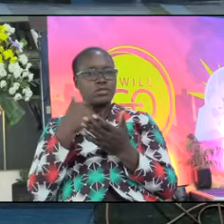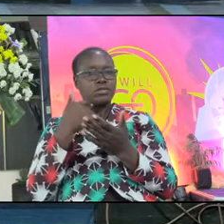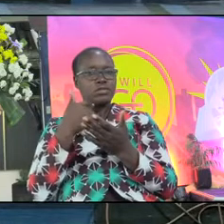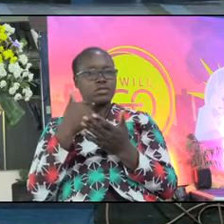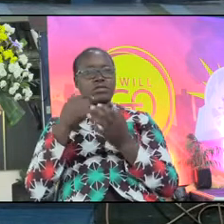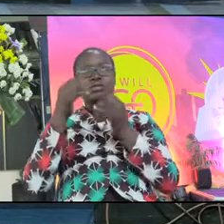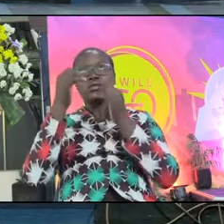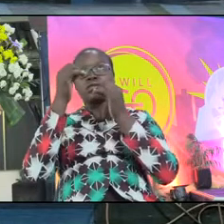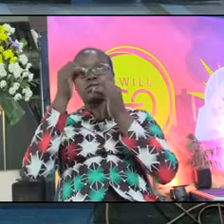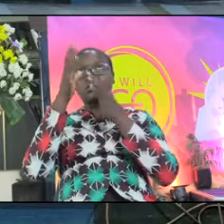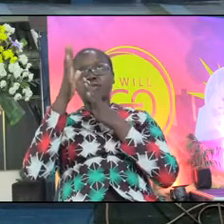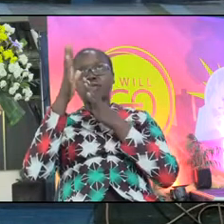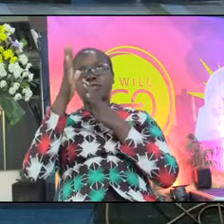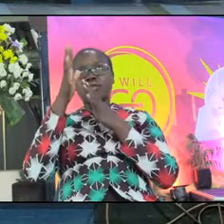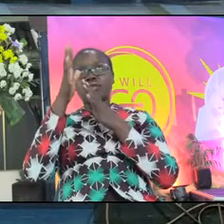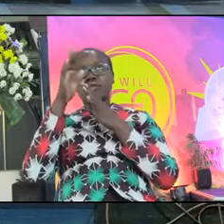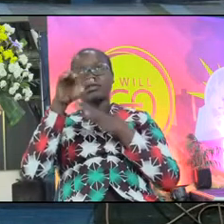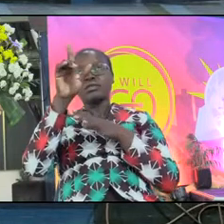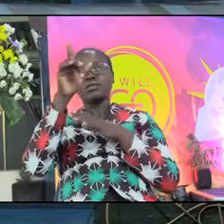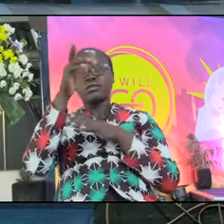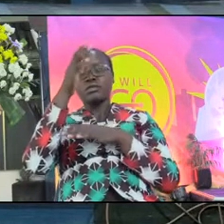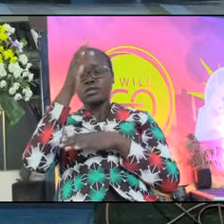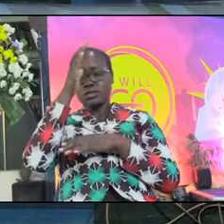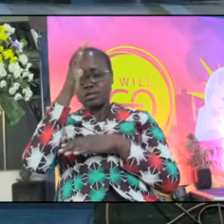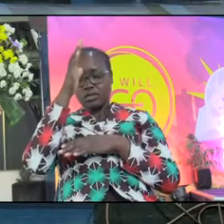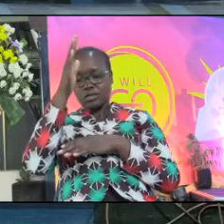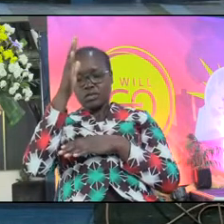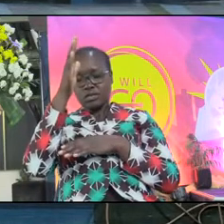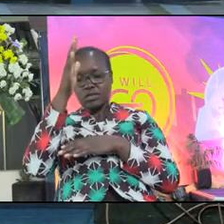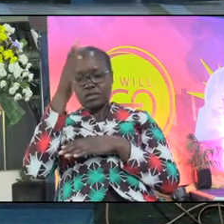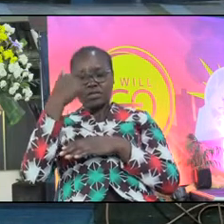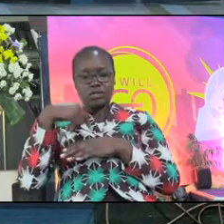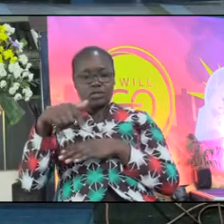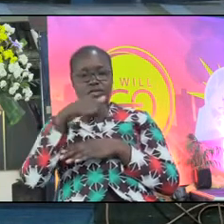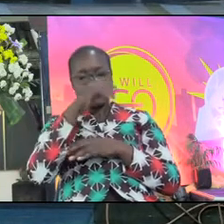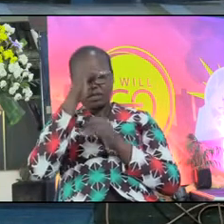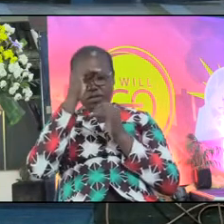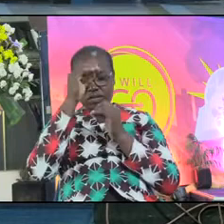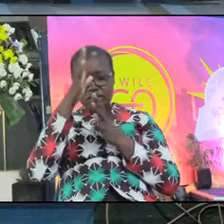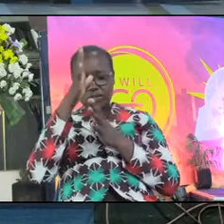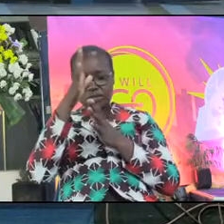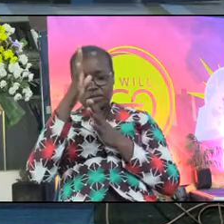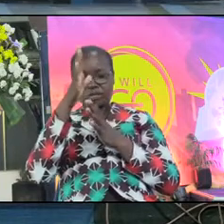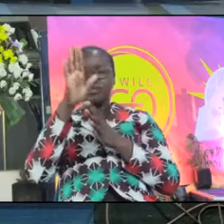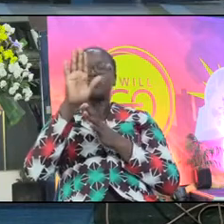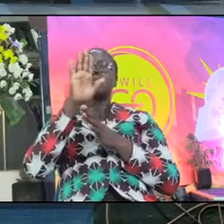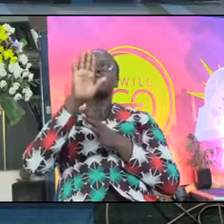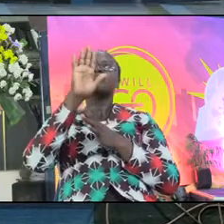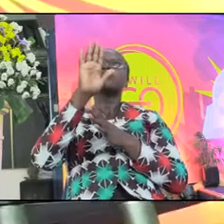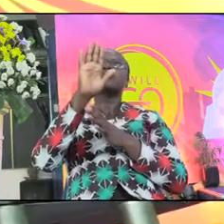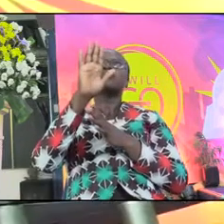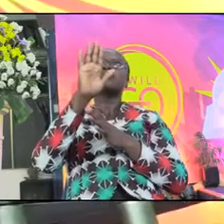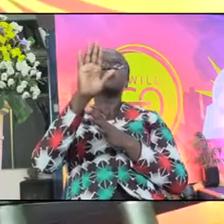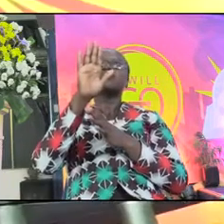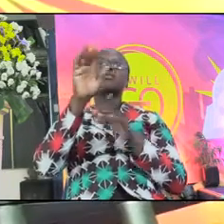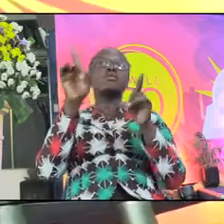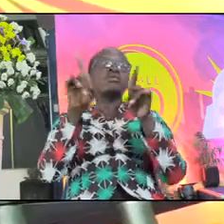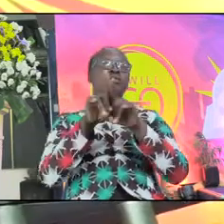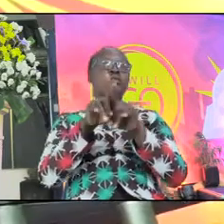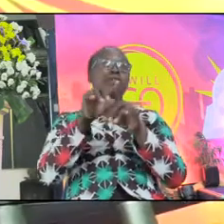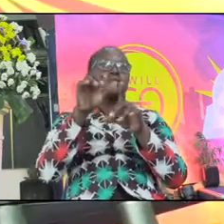God, your God, our God. Hey,